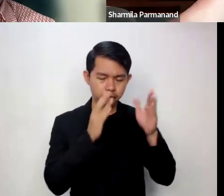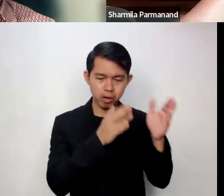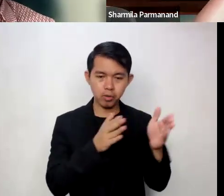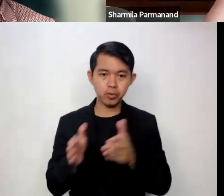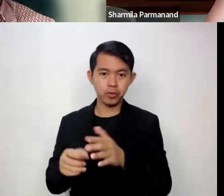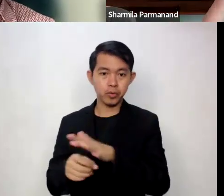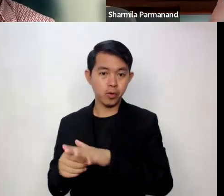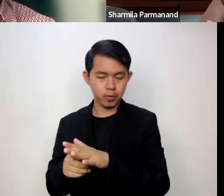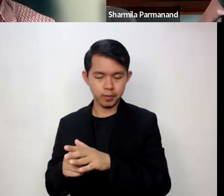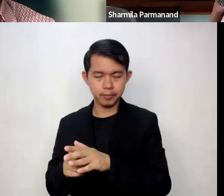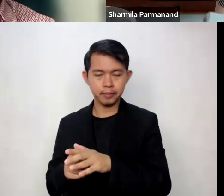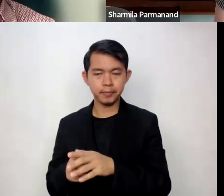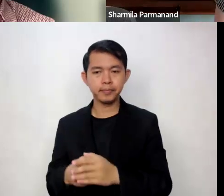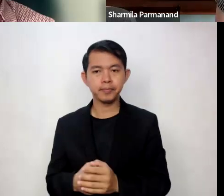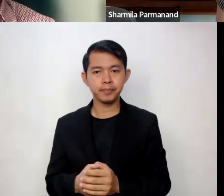of